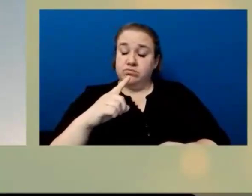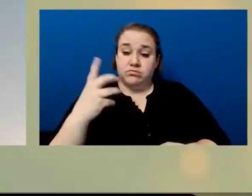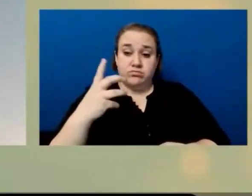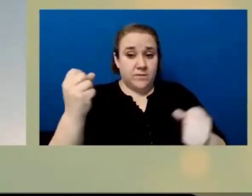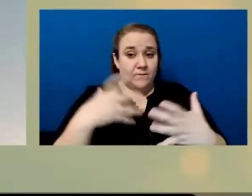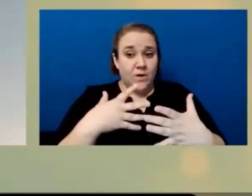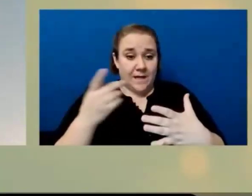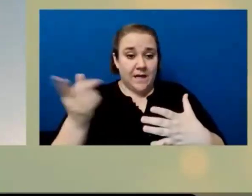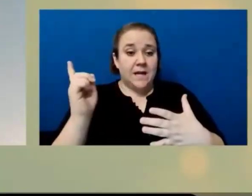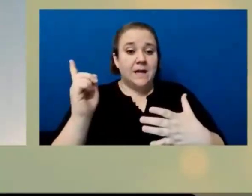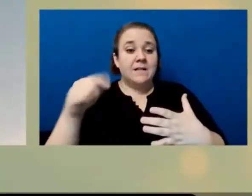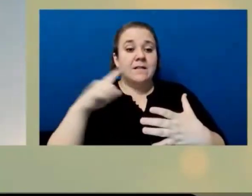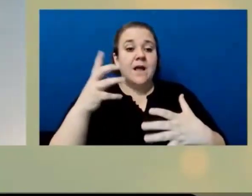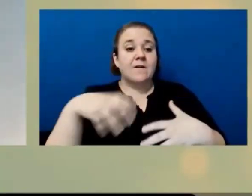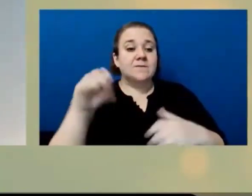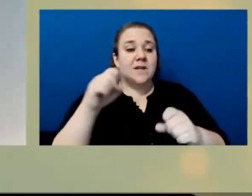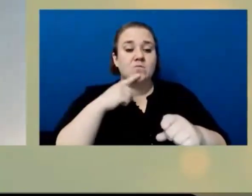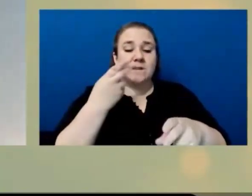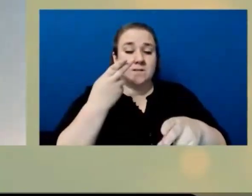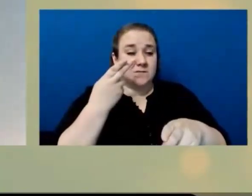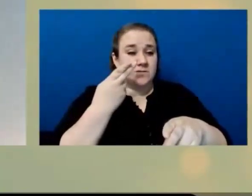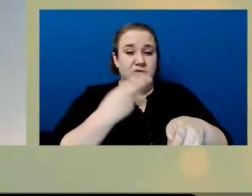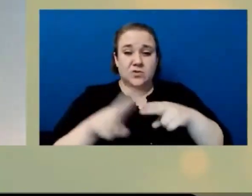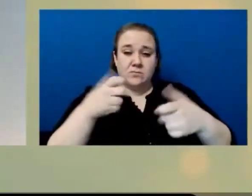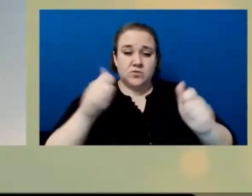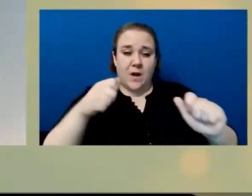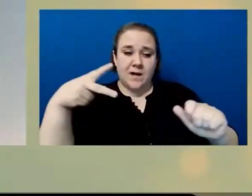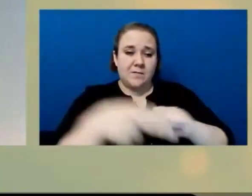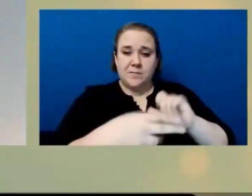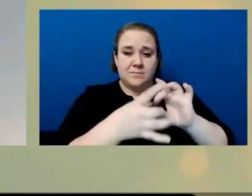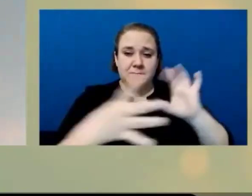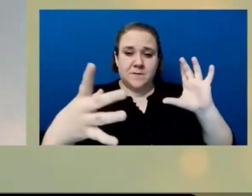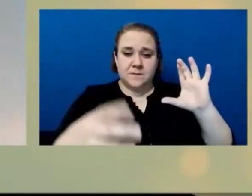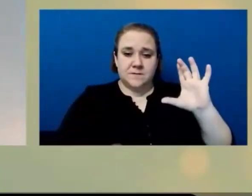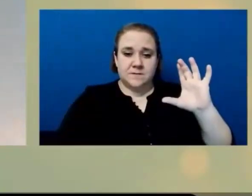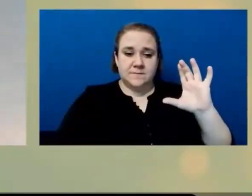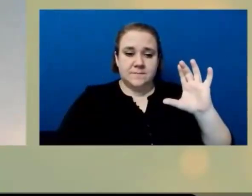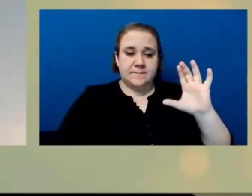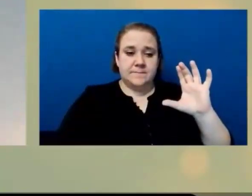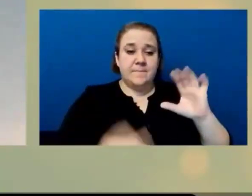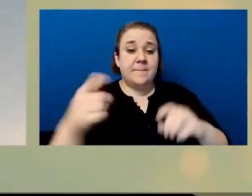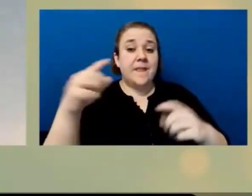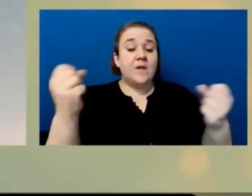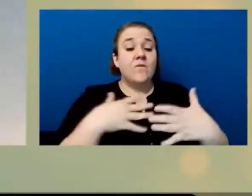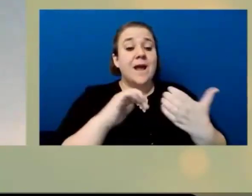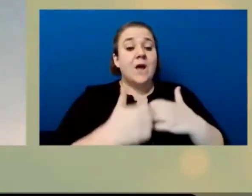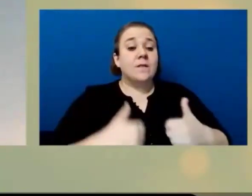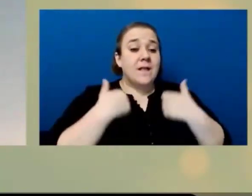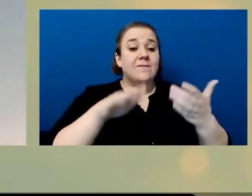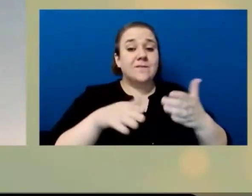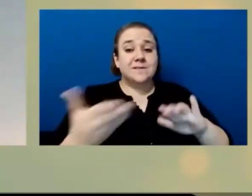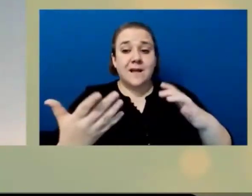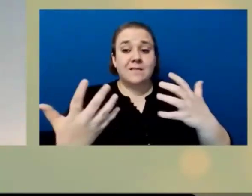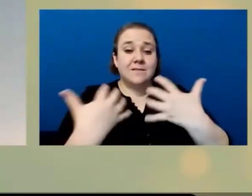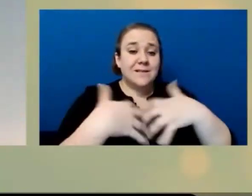are afraid of how possibility and unruliness dance together, so they have banned gender-affirming care. They